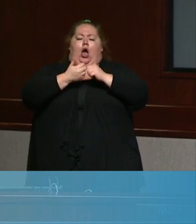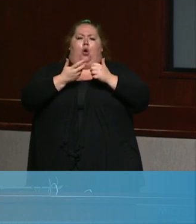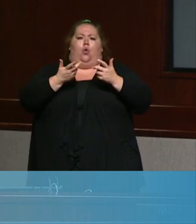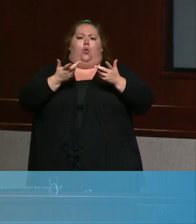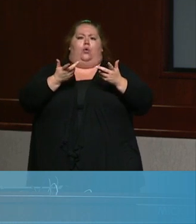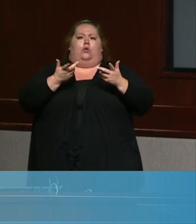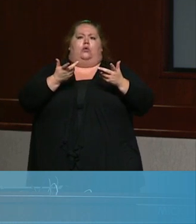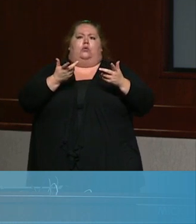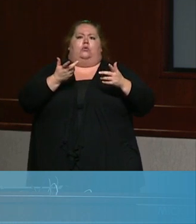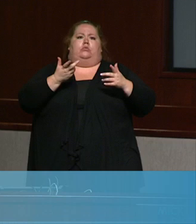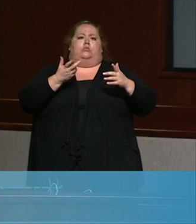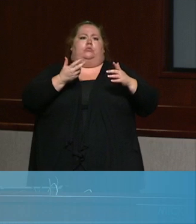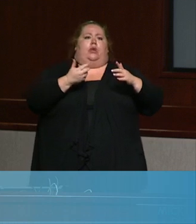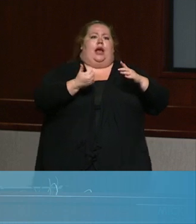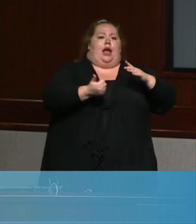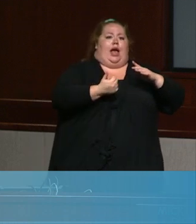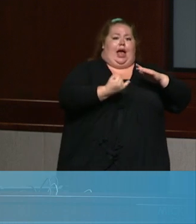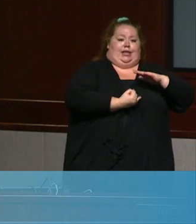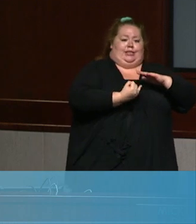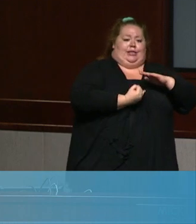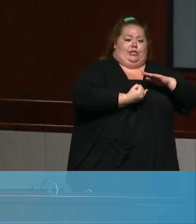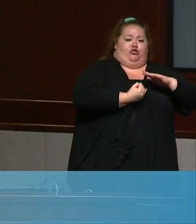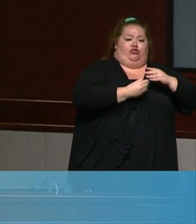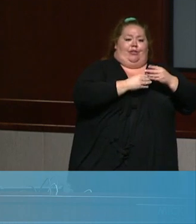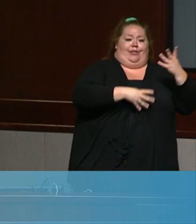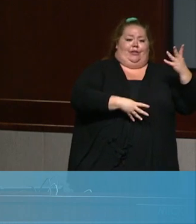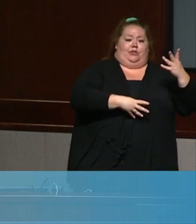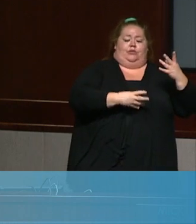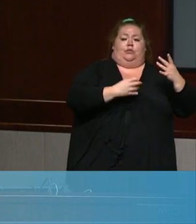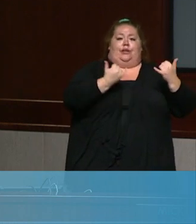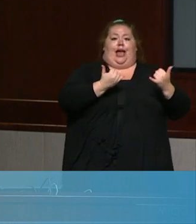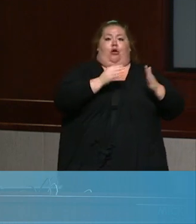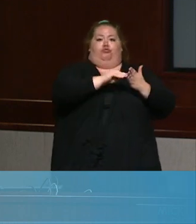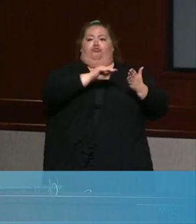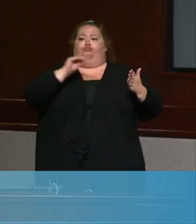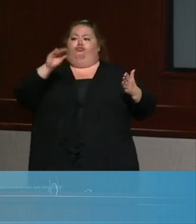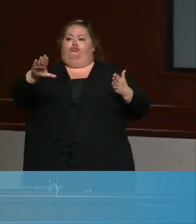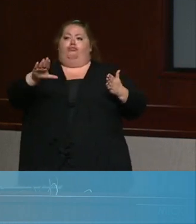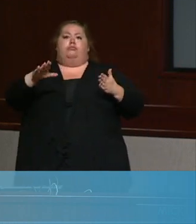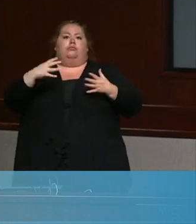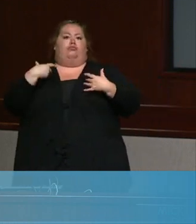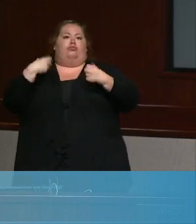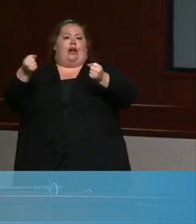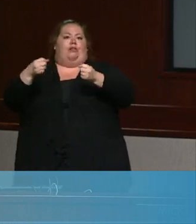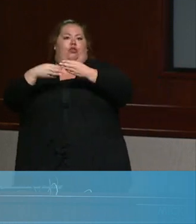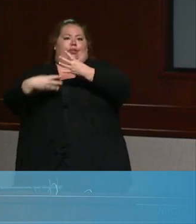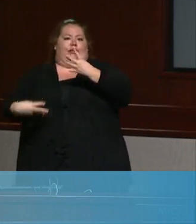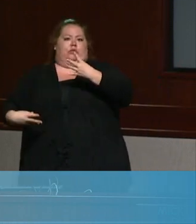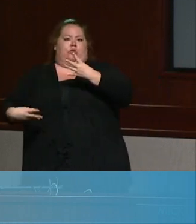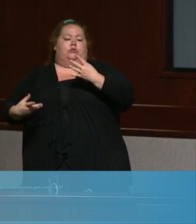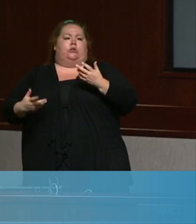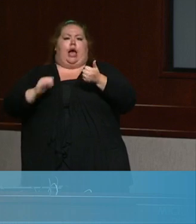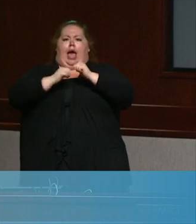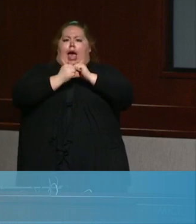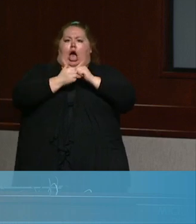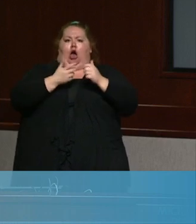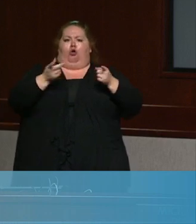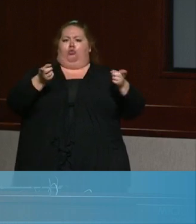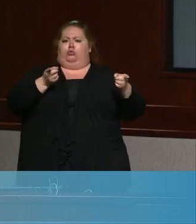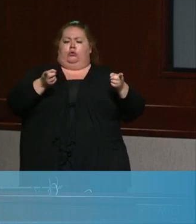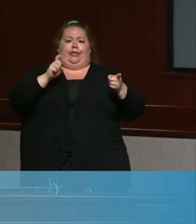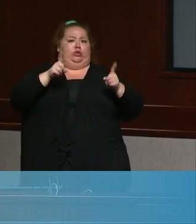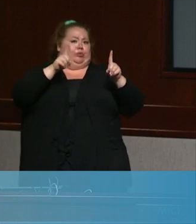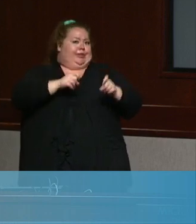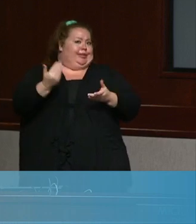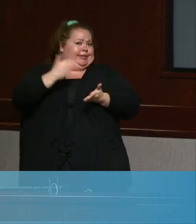the isolation list and onto the recovered list? Does it require more testing that has to go get reported somewhere else and then get back at